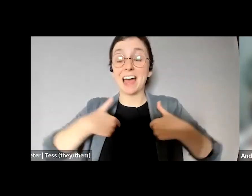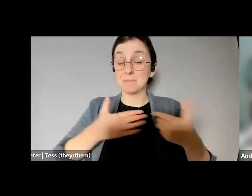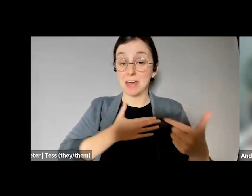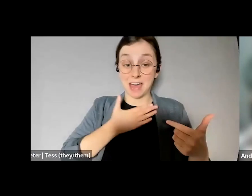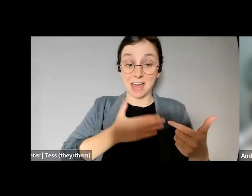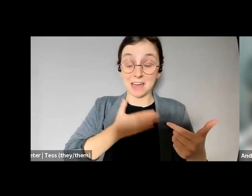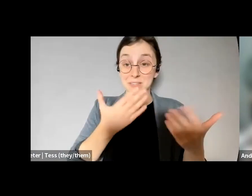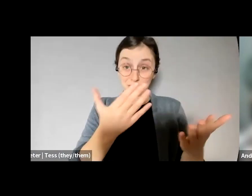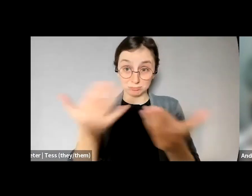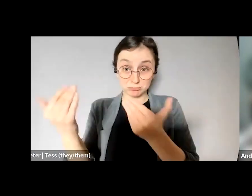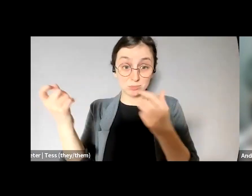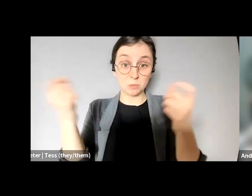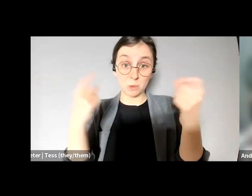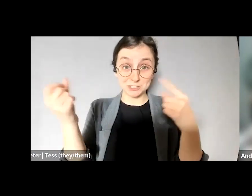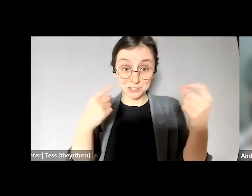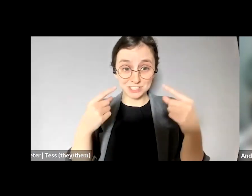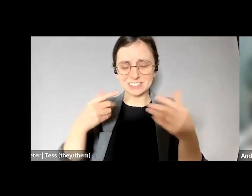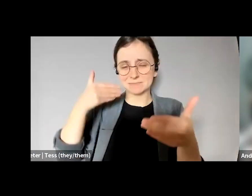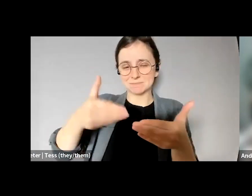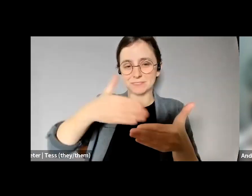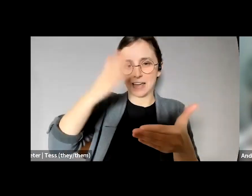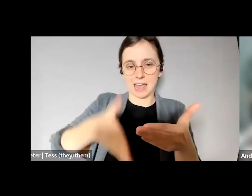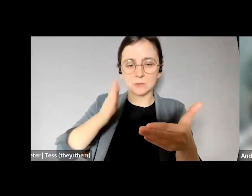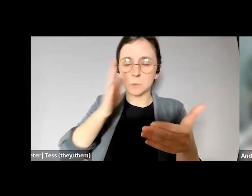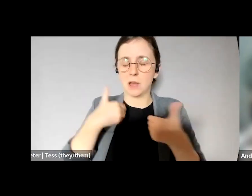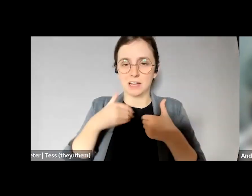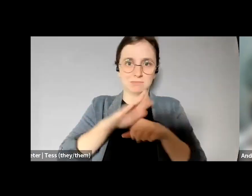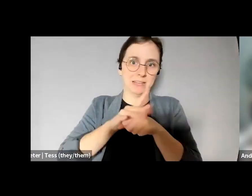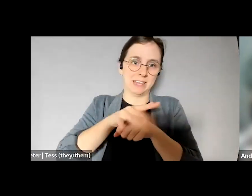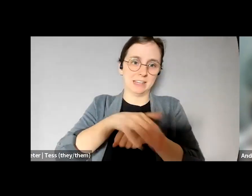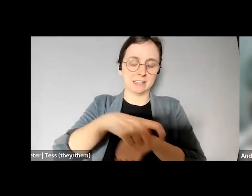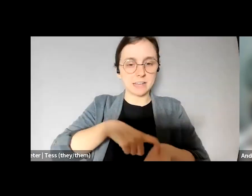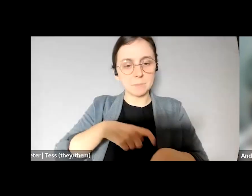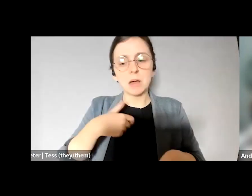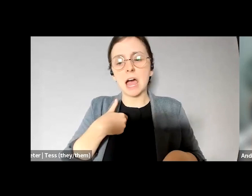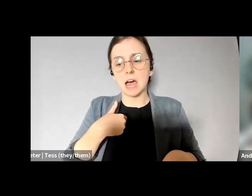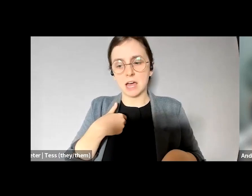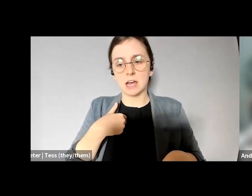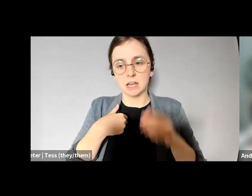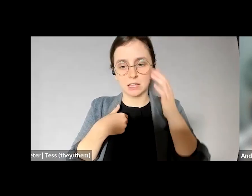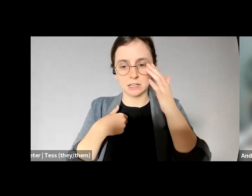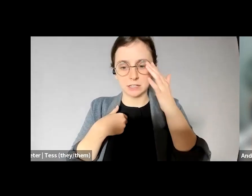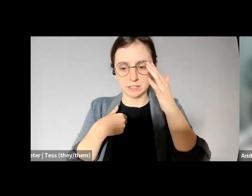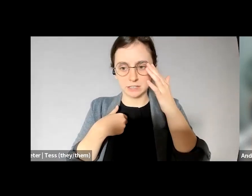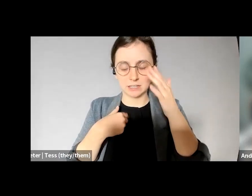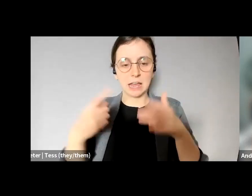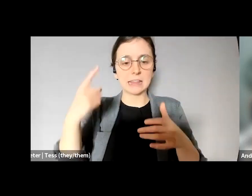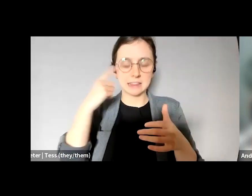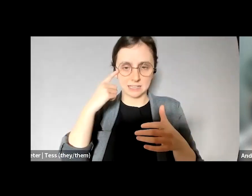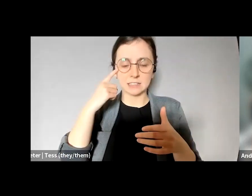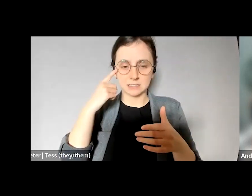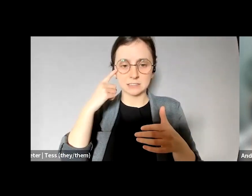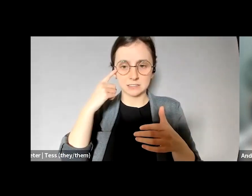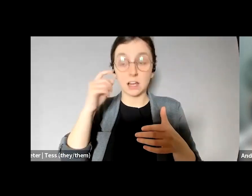take questions at the end. We'll have plenty of time for questions, but I do think there are lessons that might be learned from